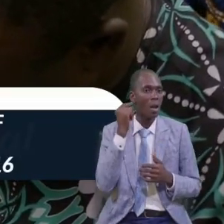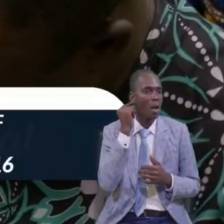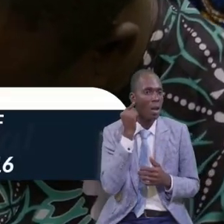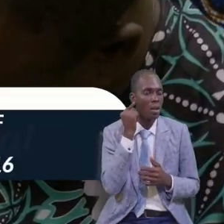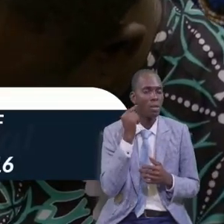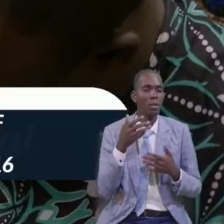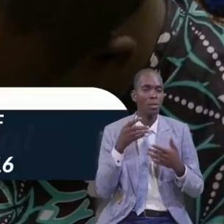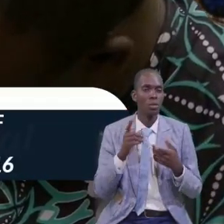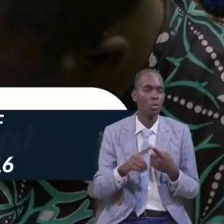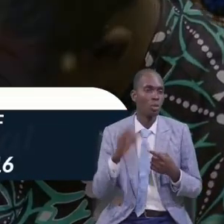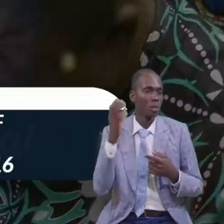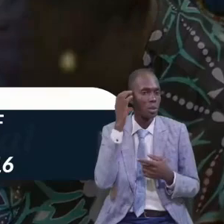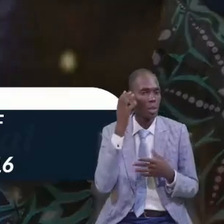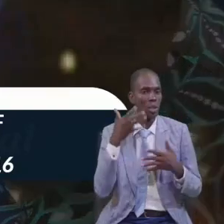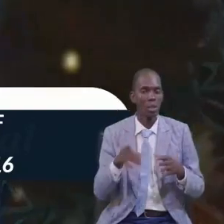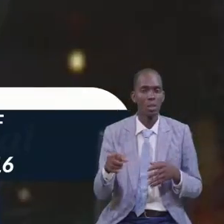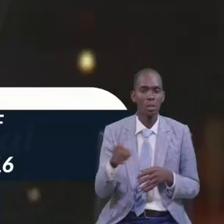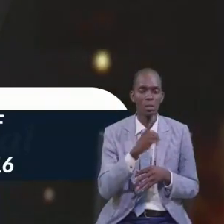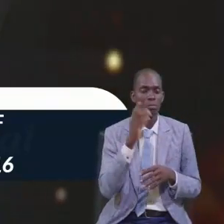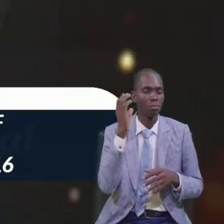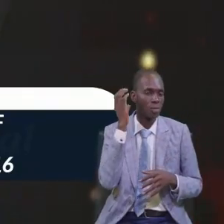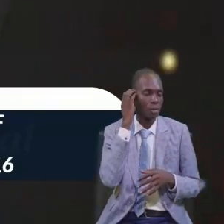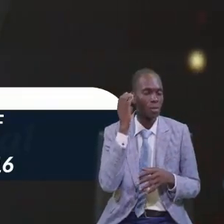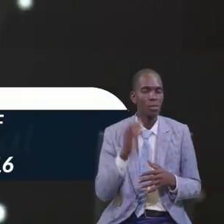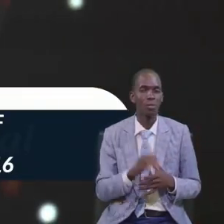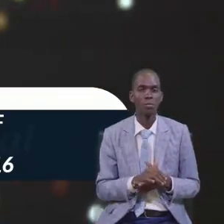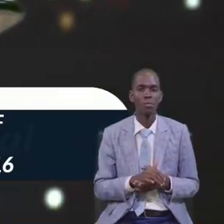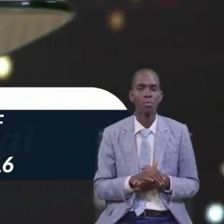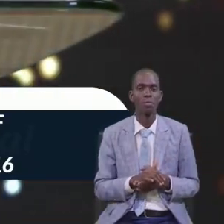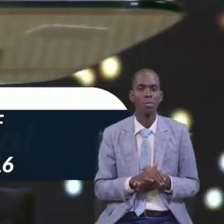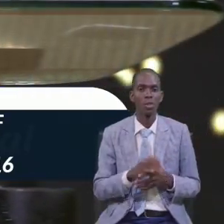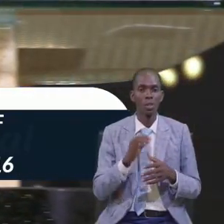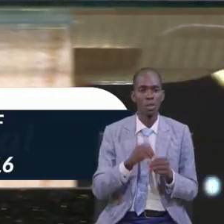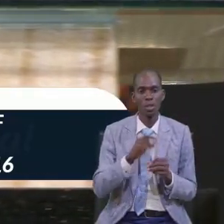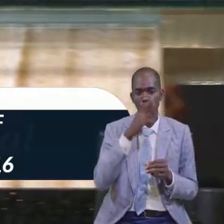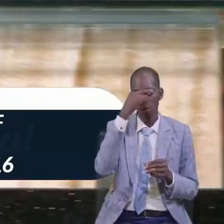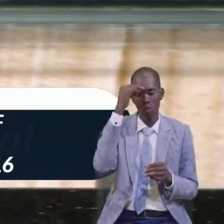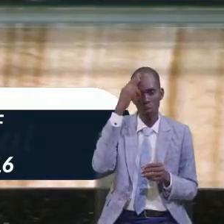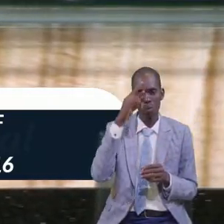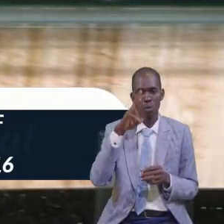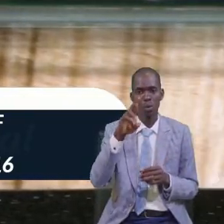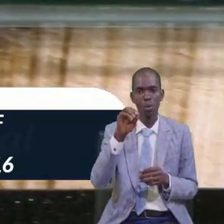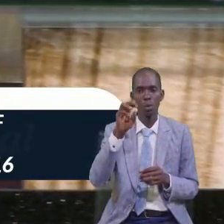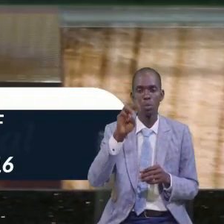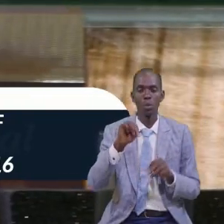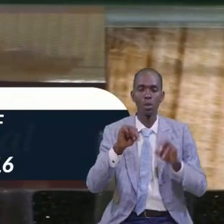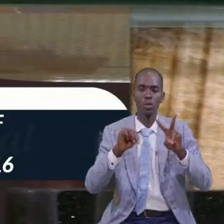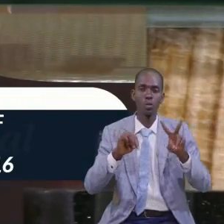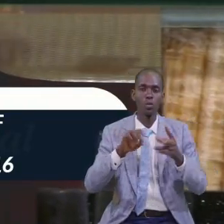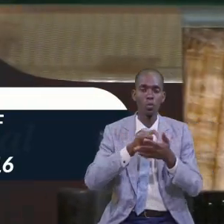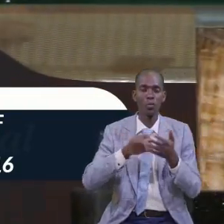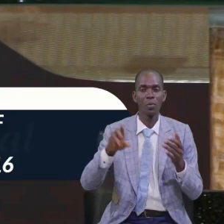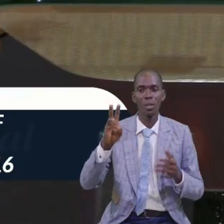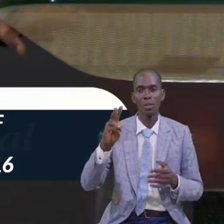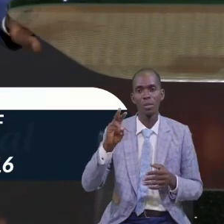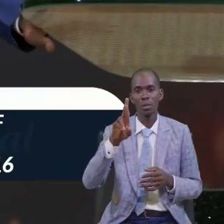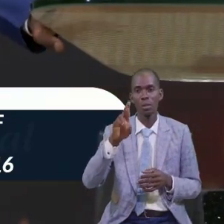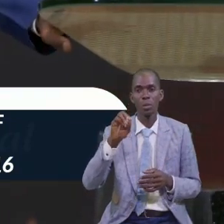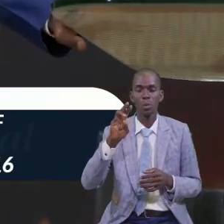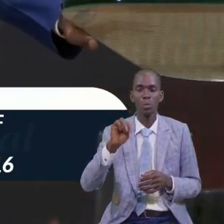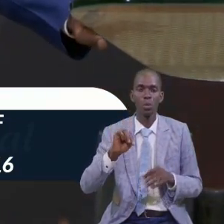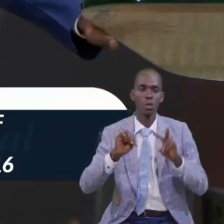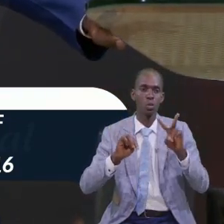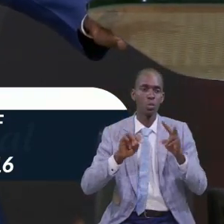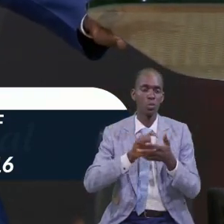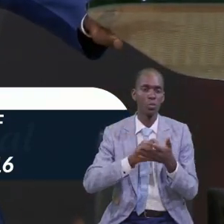to hear, let him hear. In Romans chapter 2, reading from verse 16. Romans chapter